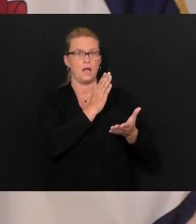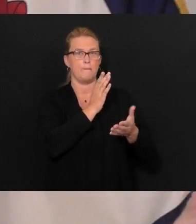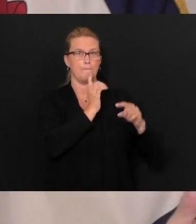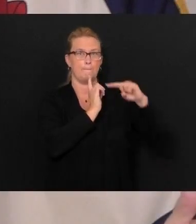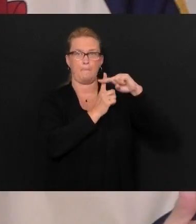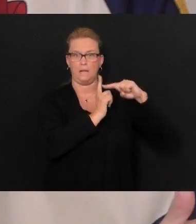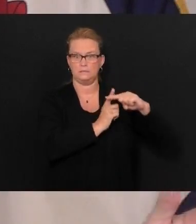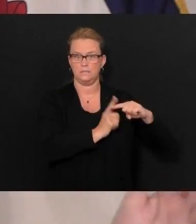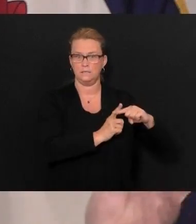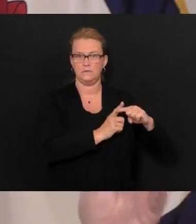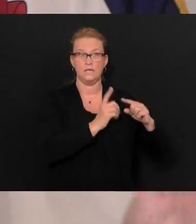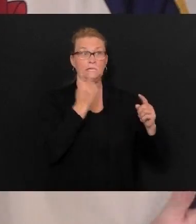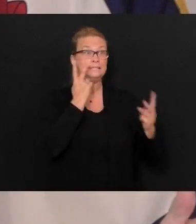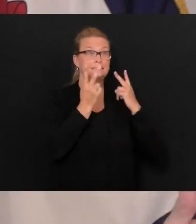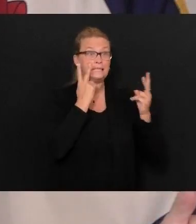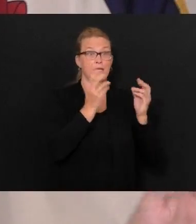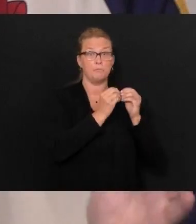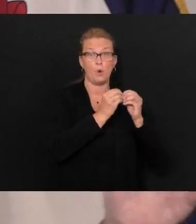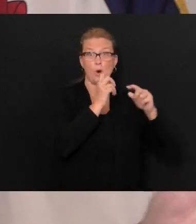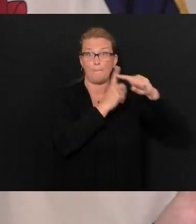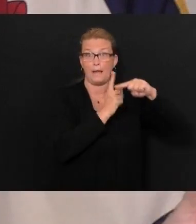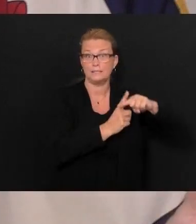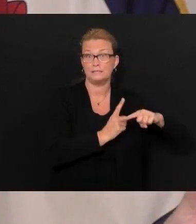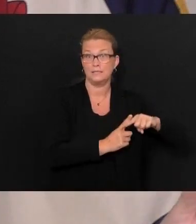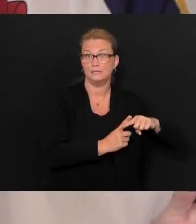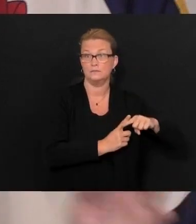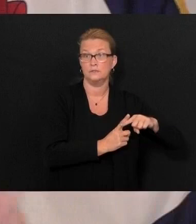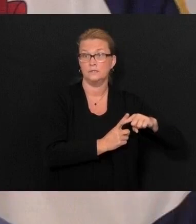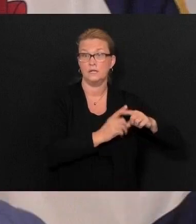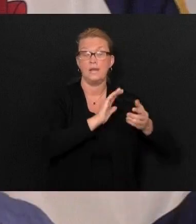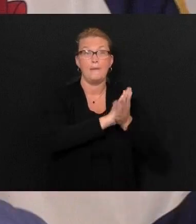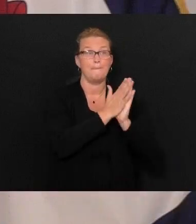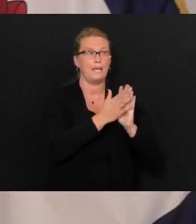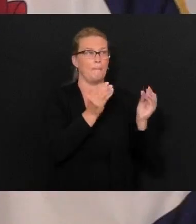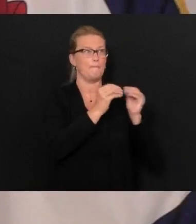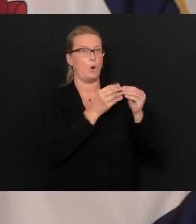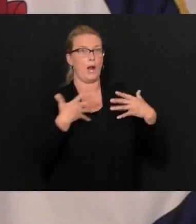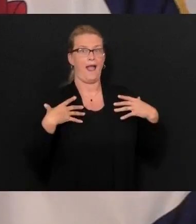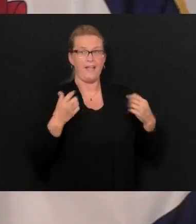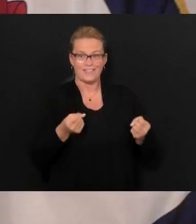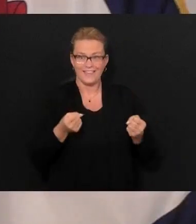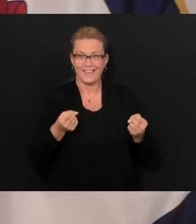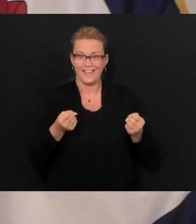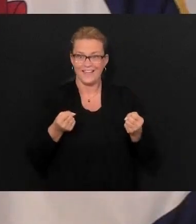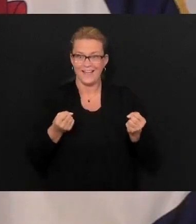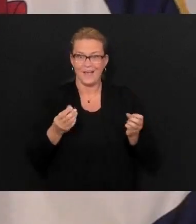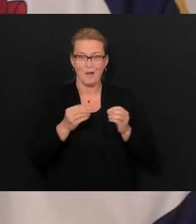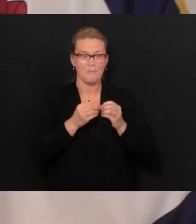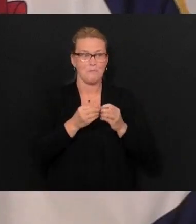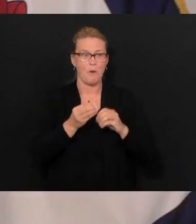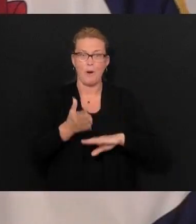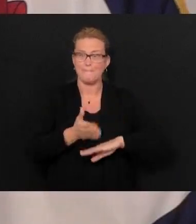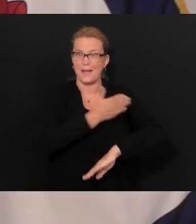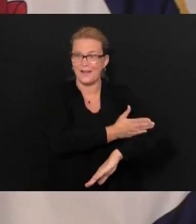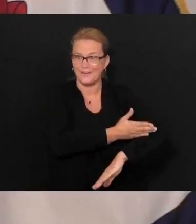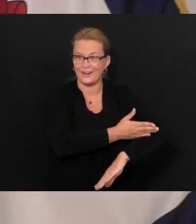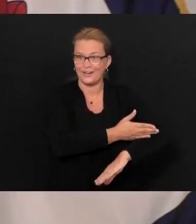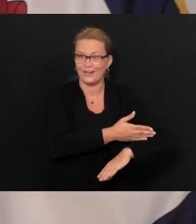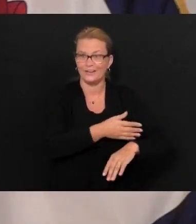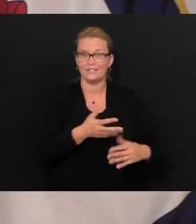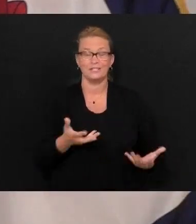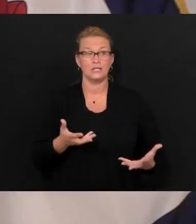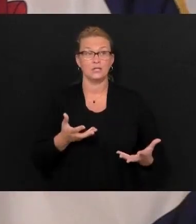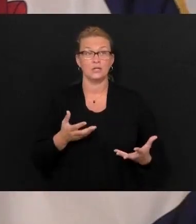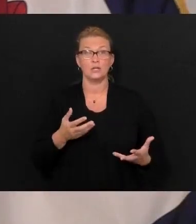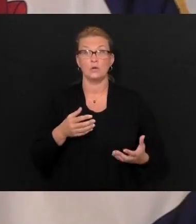We just get more healthy and better. And absolutely, we sit back and we try to treat the situations